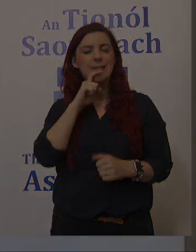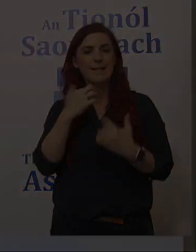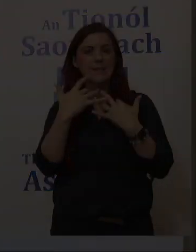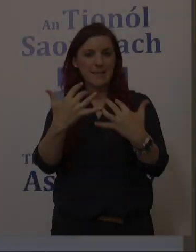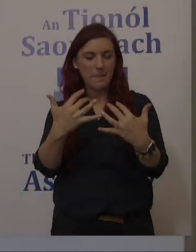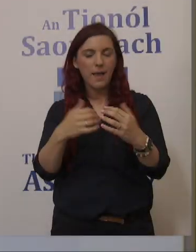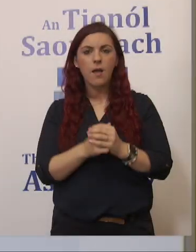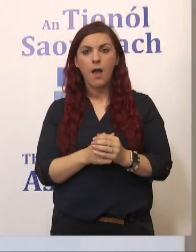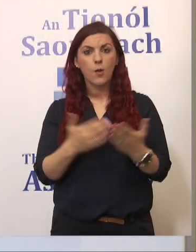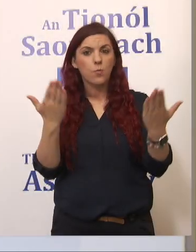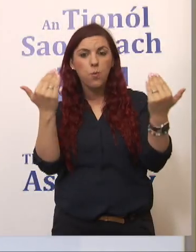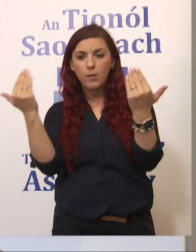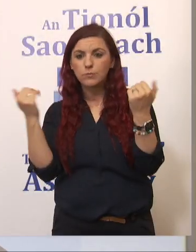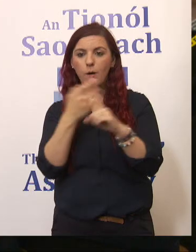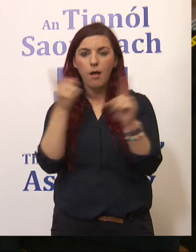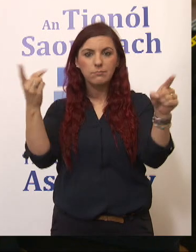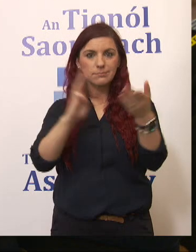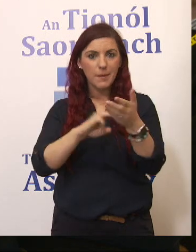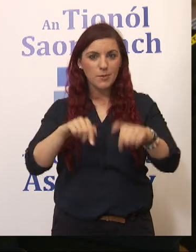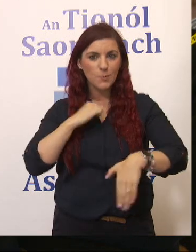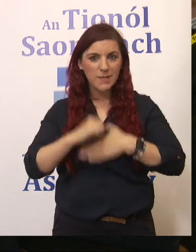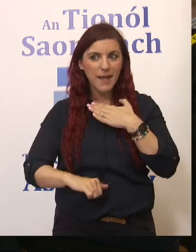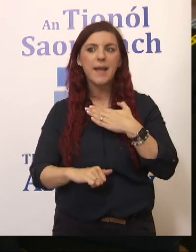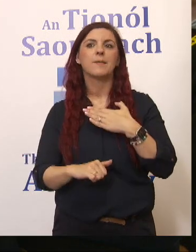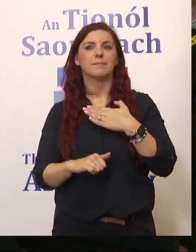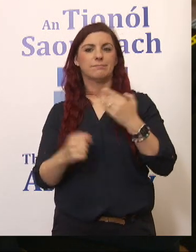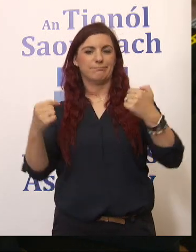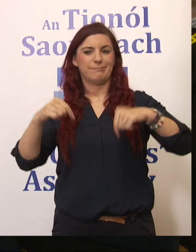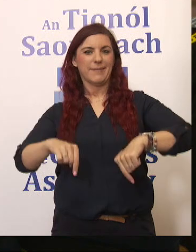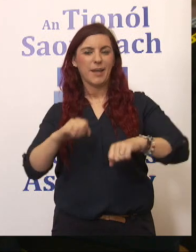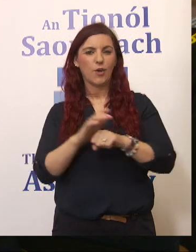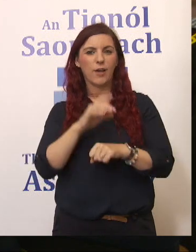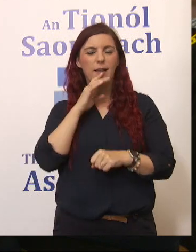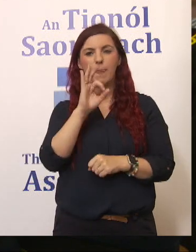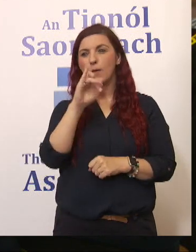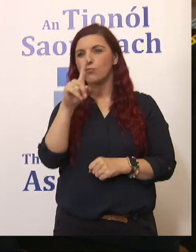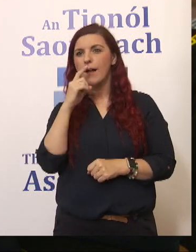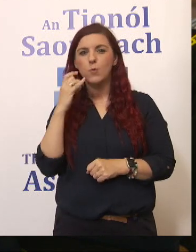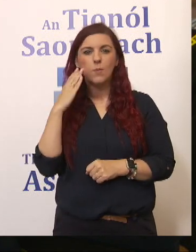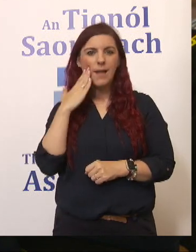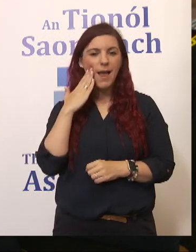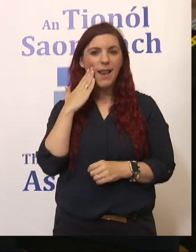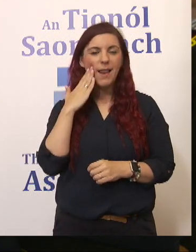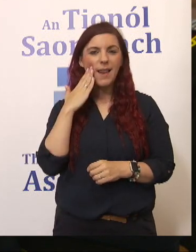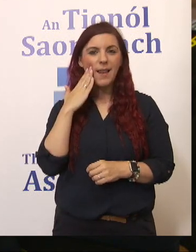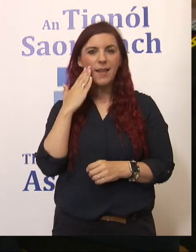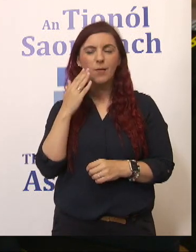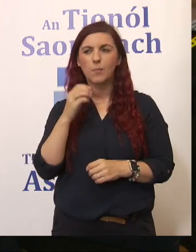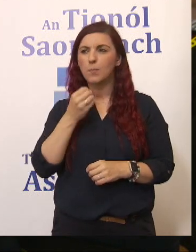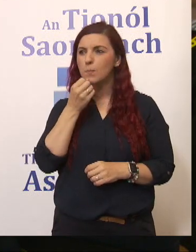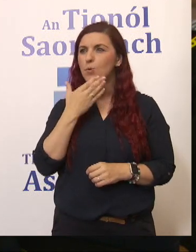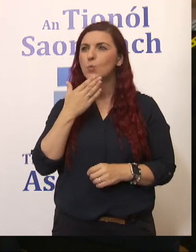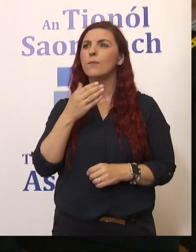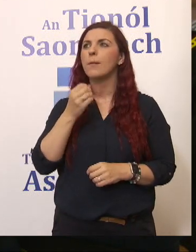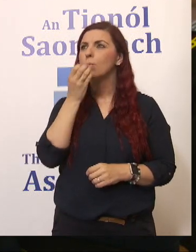to all of our Assembly members here today in the Grand Hotel in beautiful North County Dublin